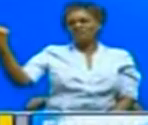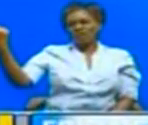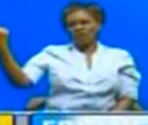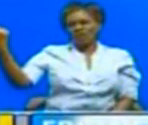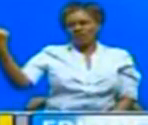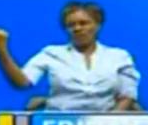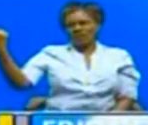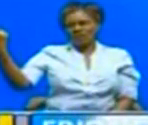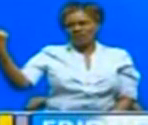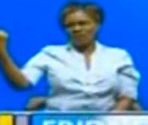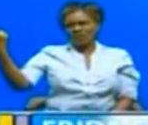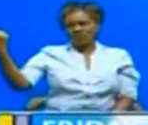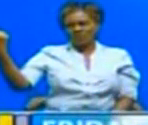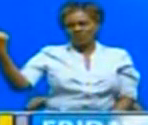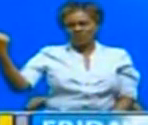1.5.